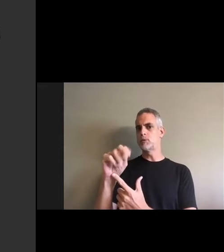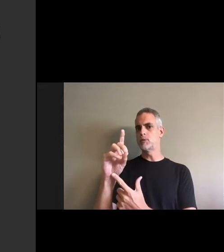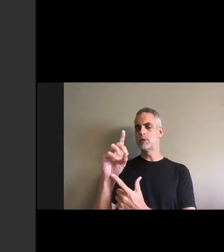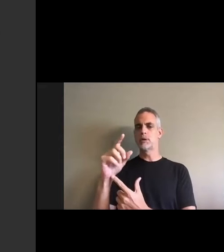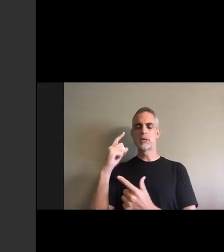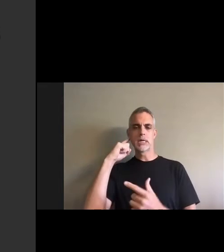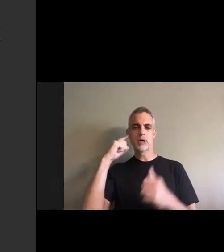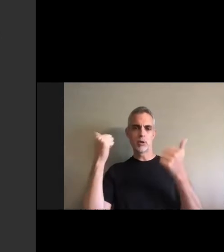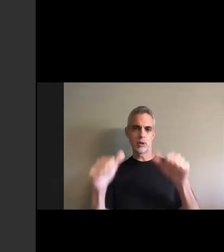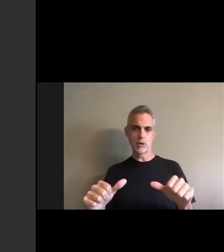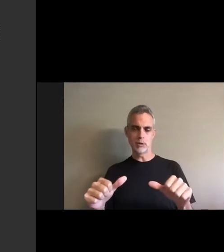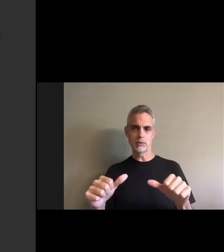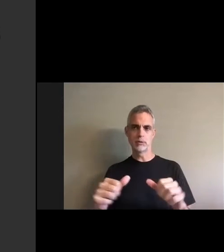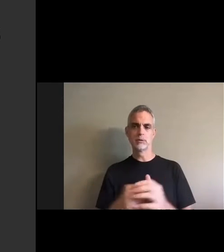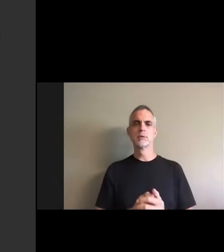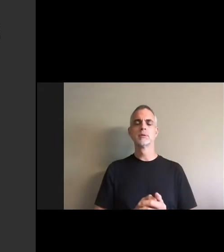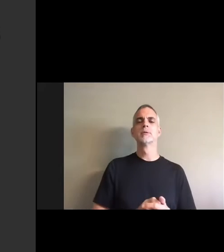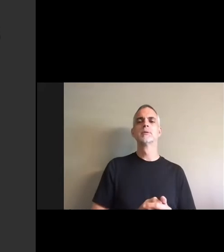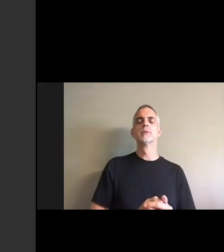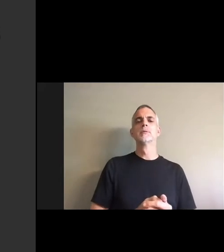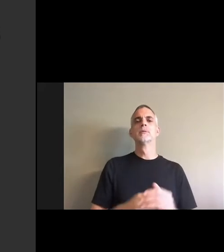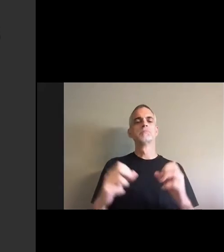profound hearing loss.